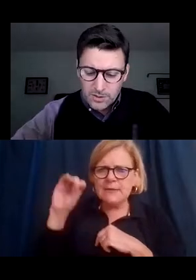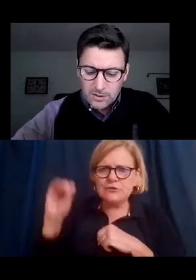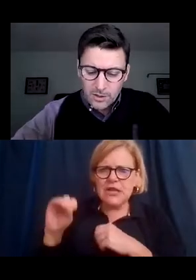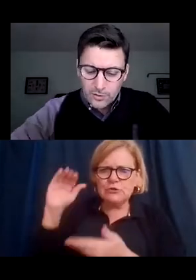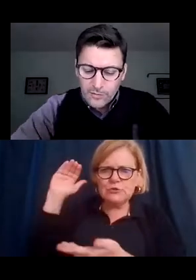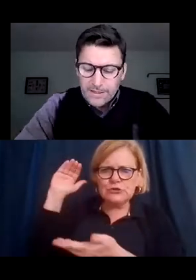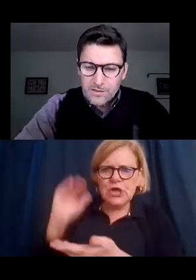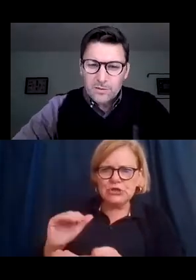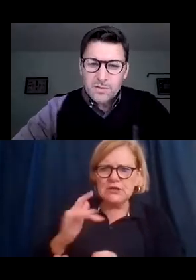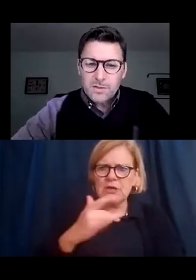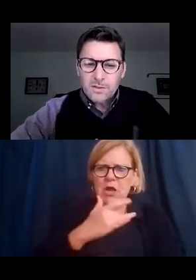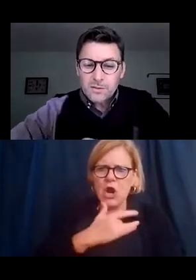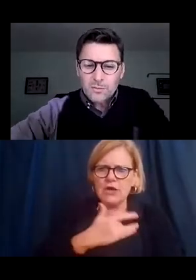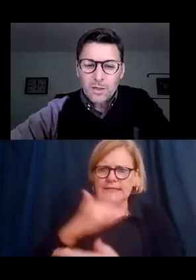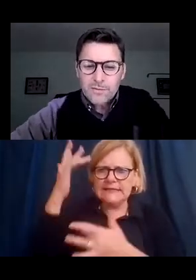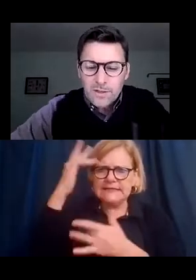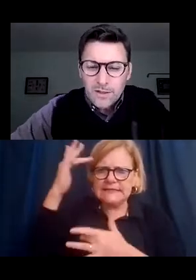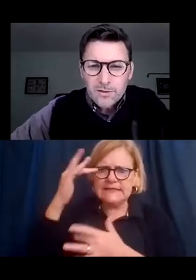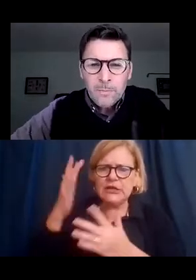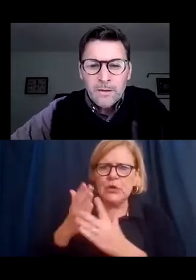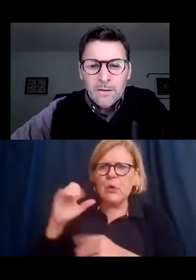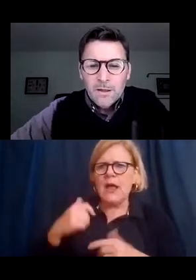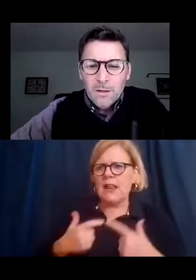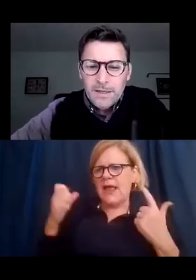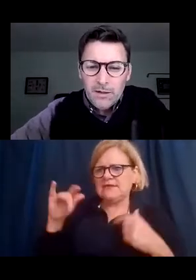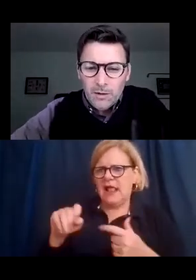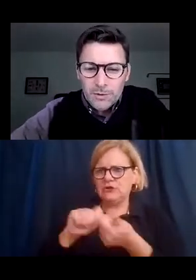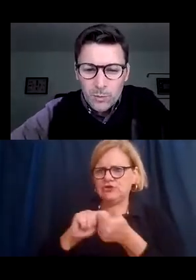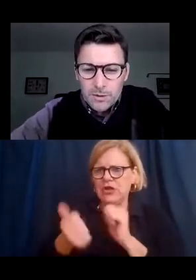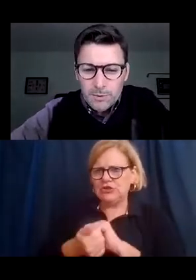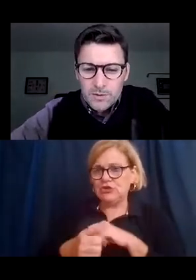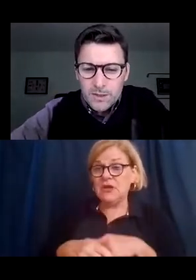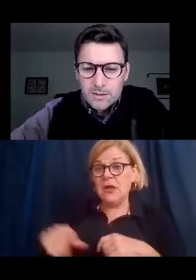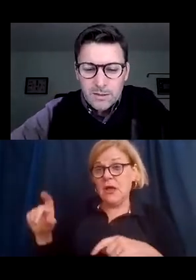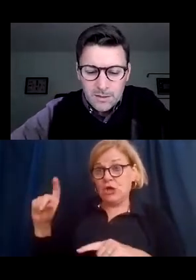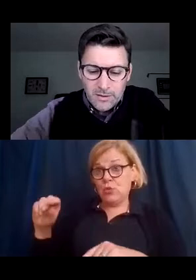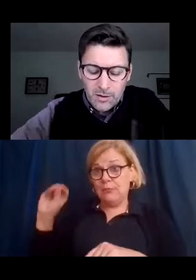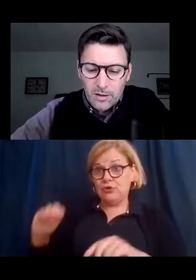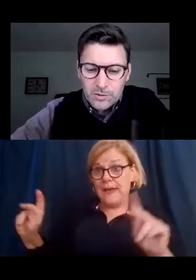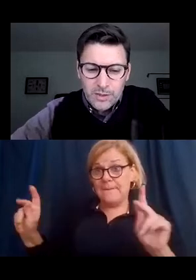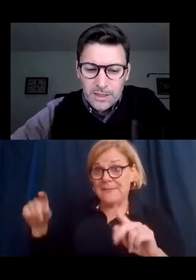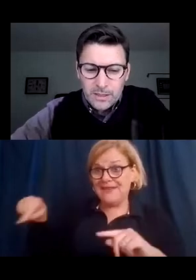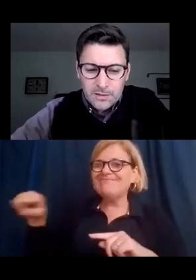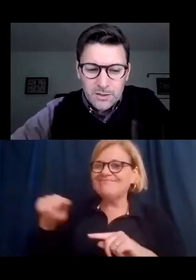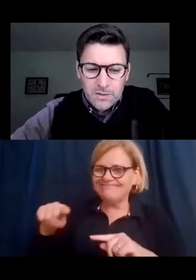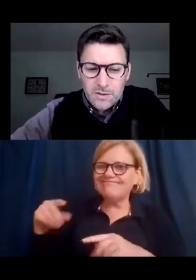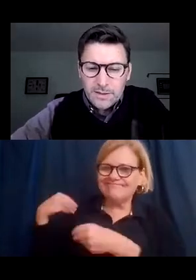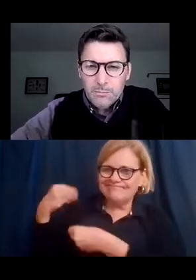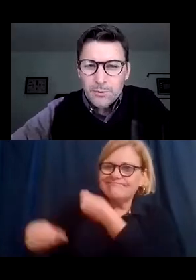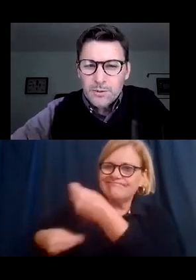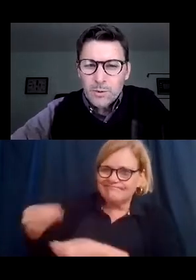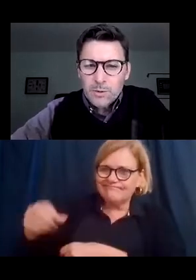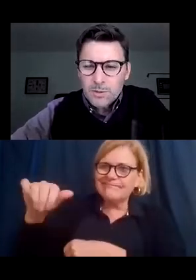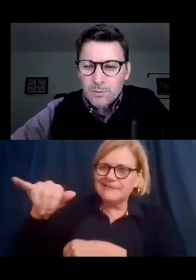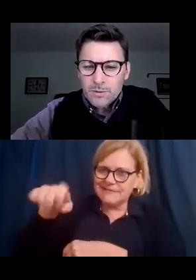reduction in cardiovascular disease through lifestyle. That other 20%, there are genetic conditions that